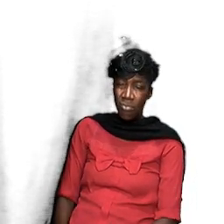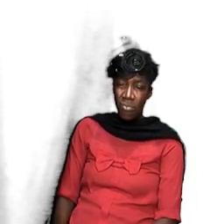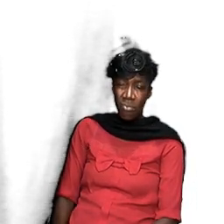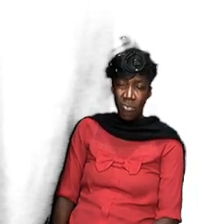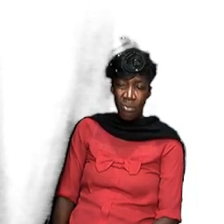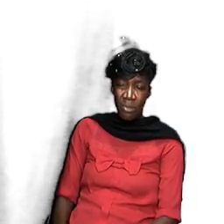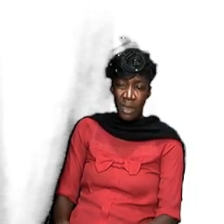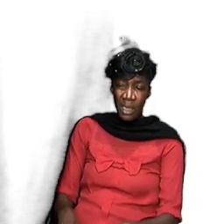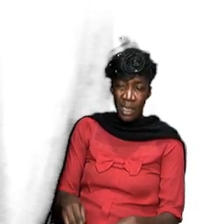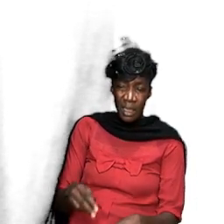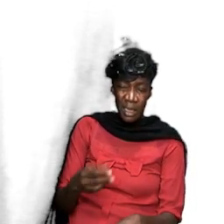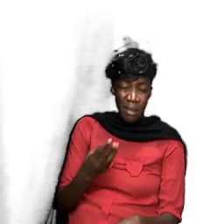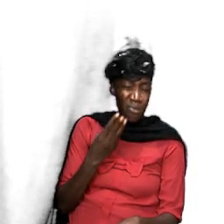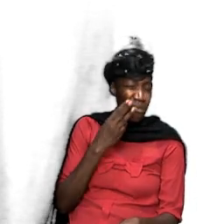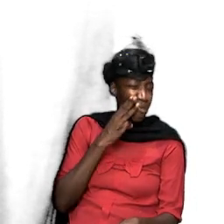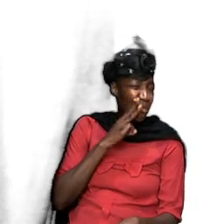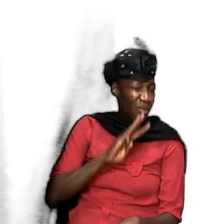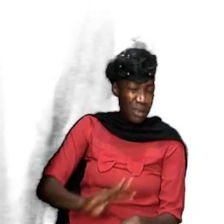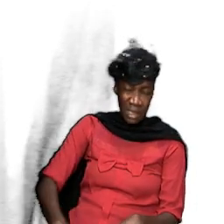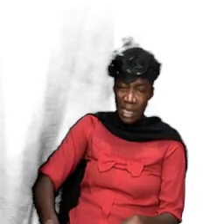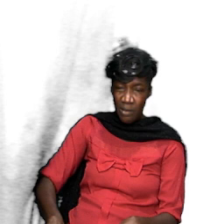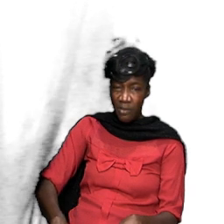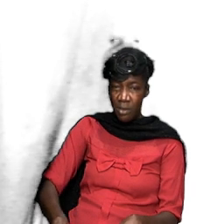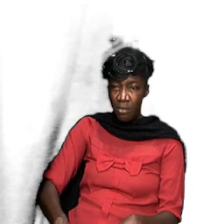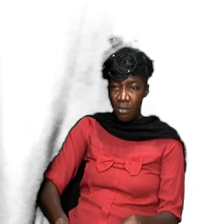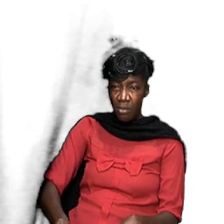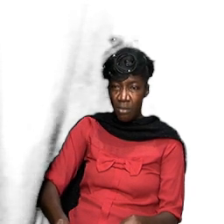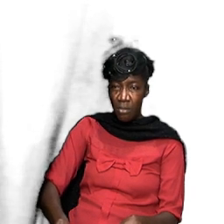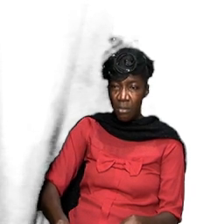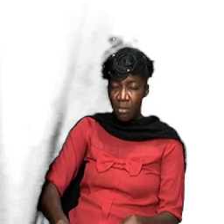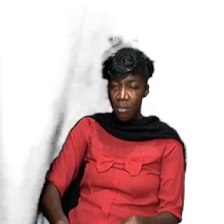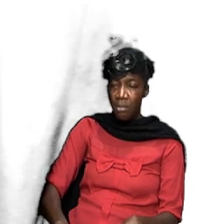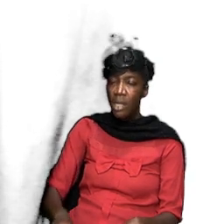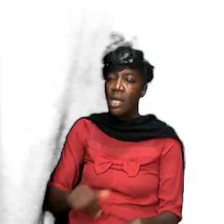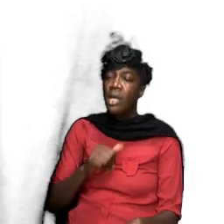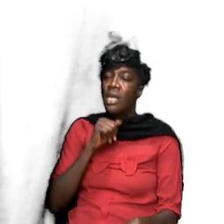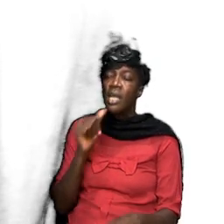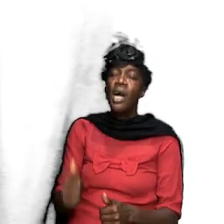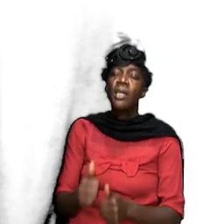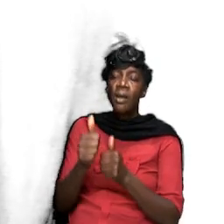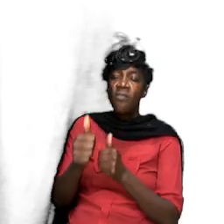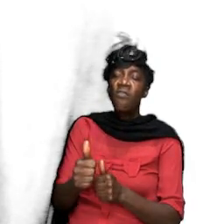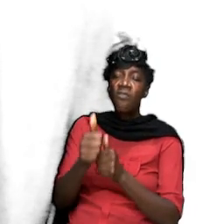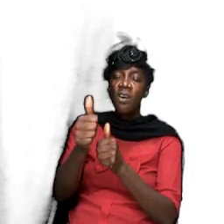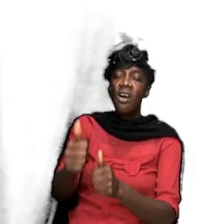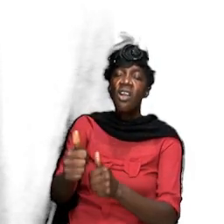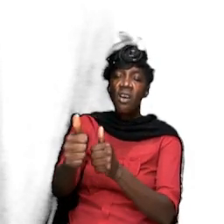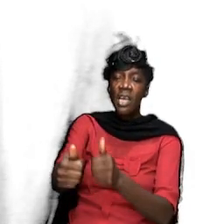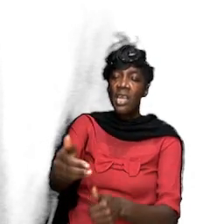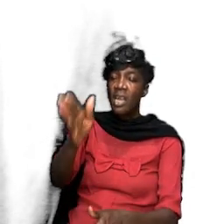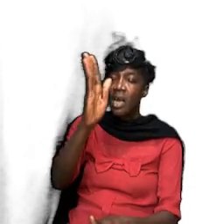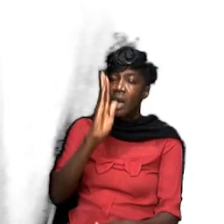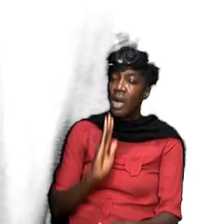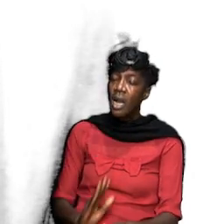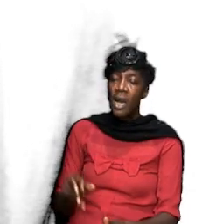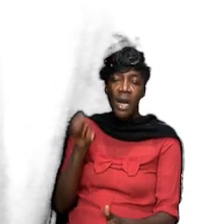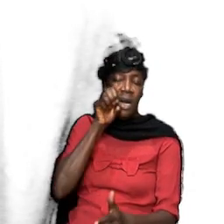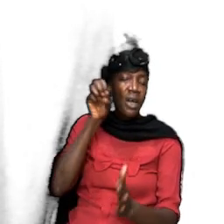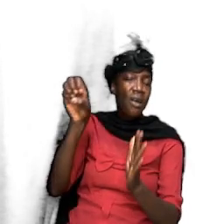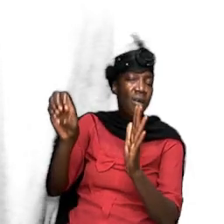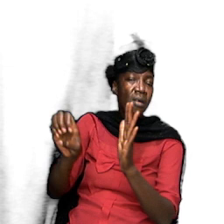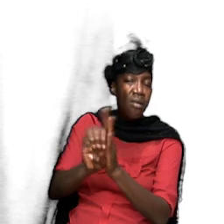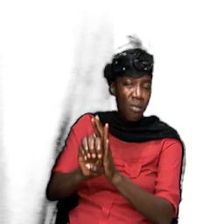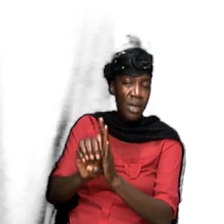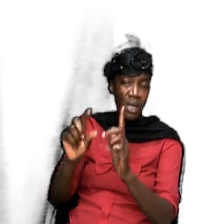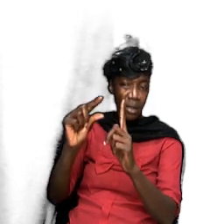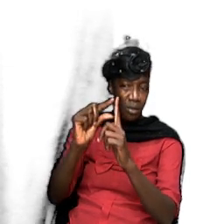He became not, as it were, following the command of God. What